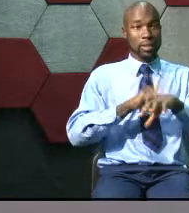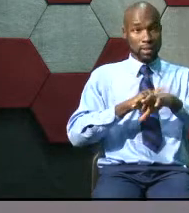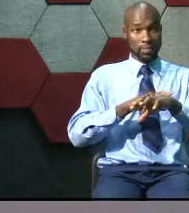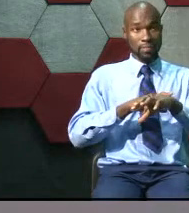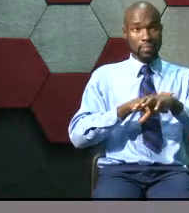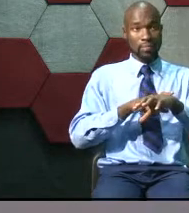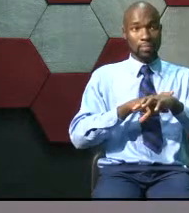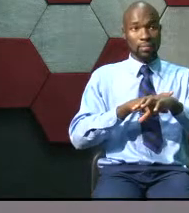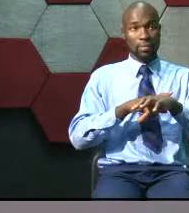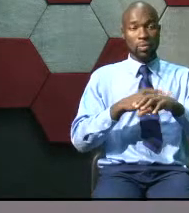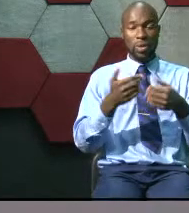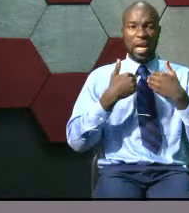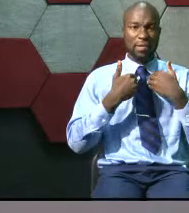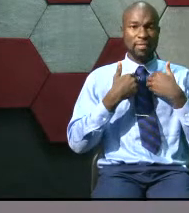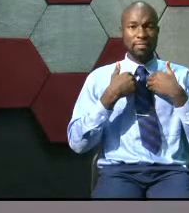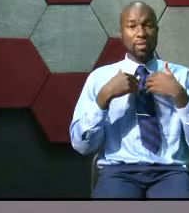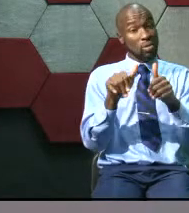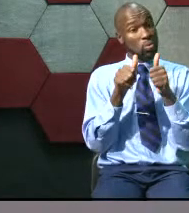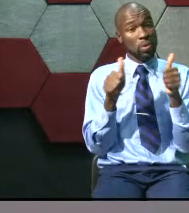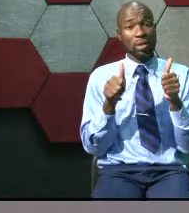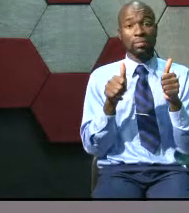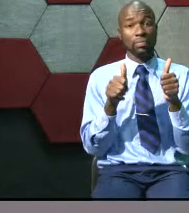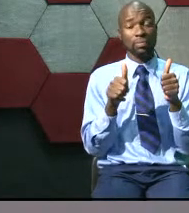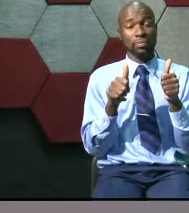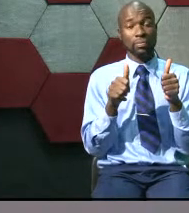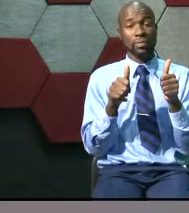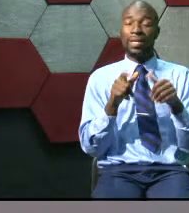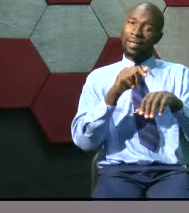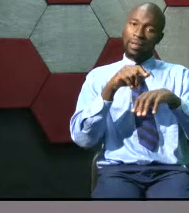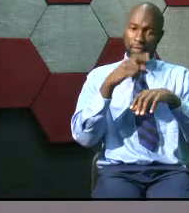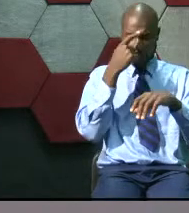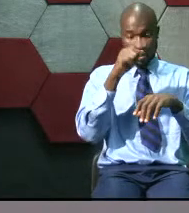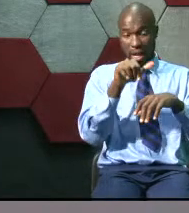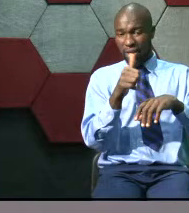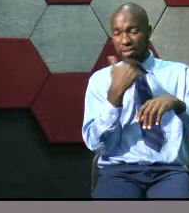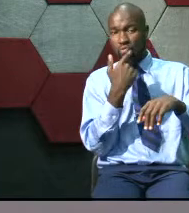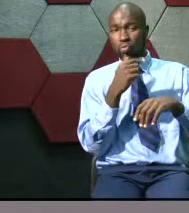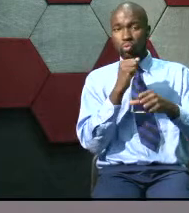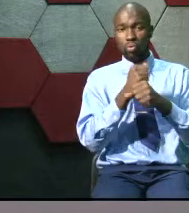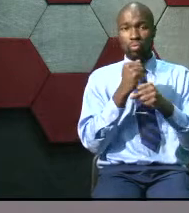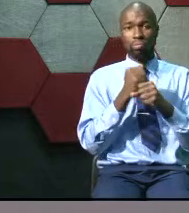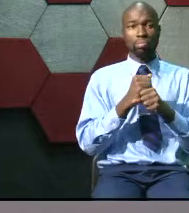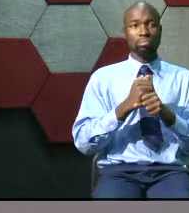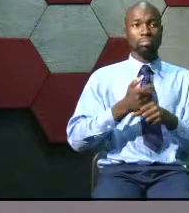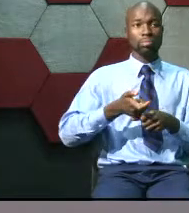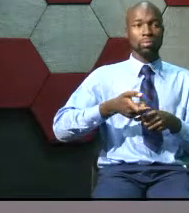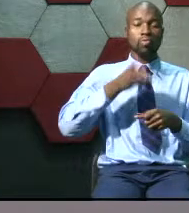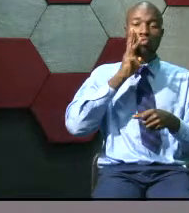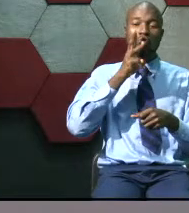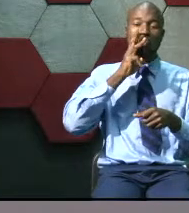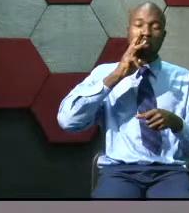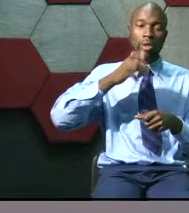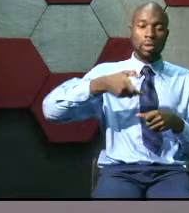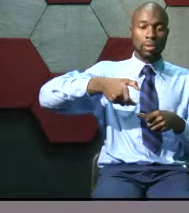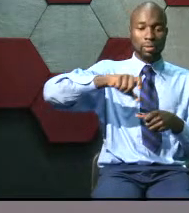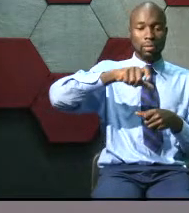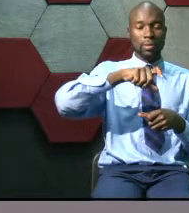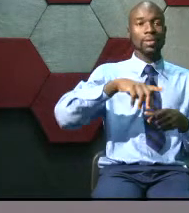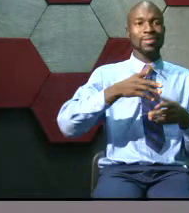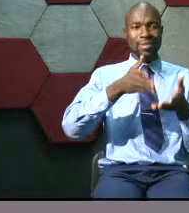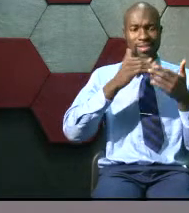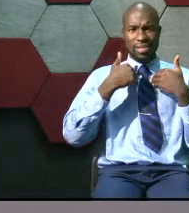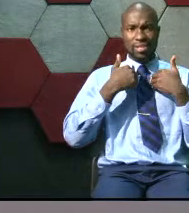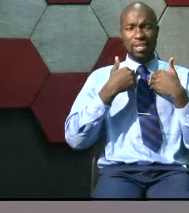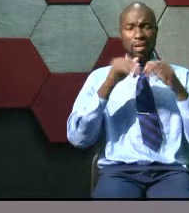least they're well catered for, especially for those who actually carry out irrigation in their farms. So this is a great project, especially